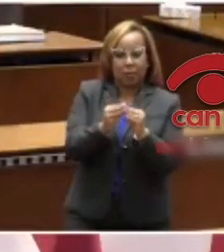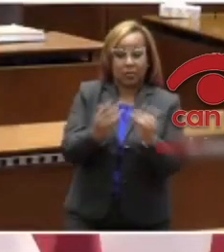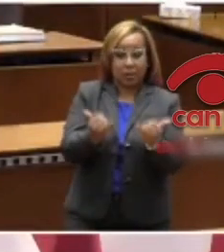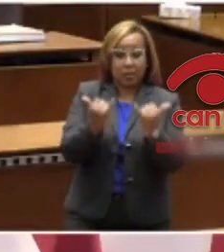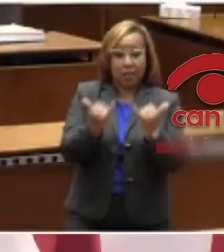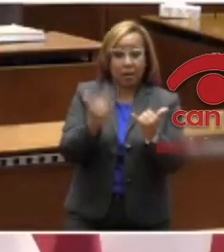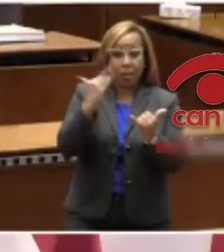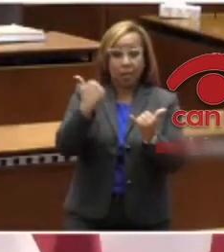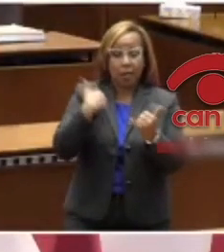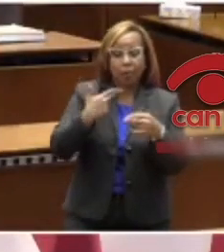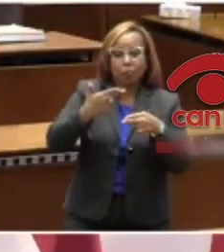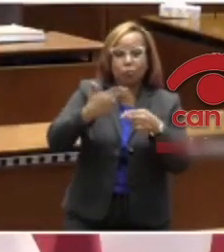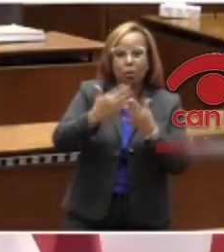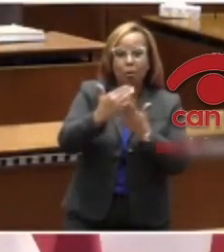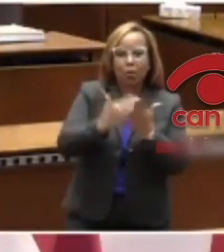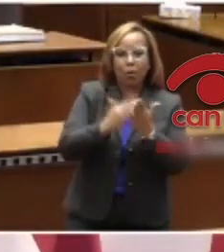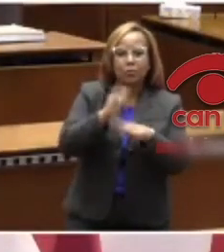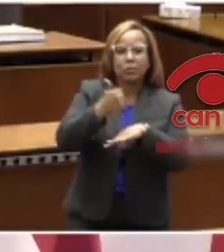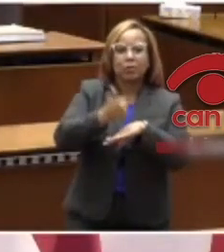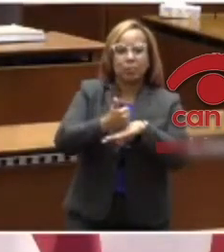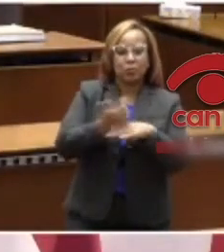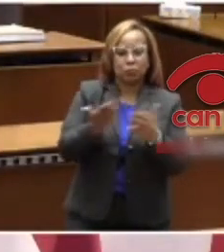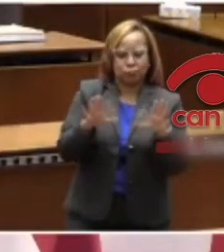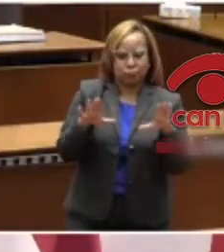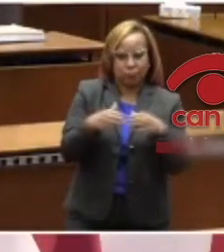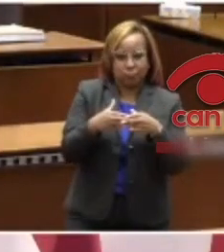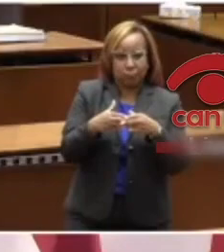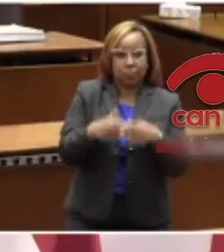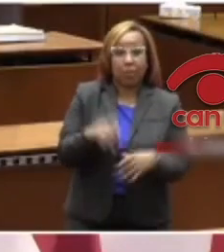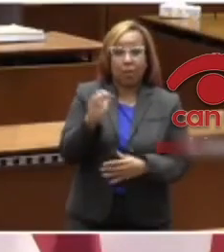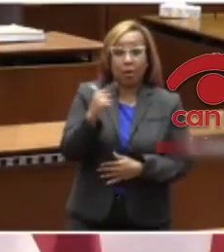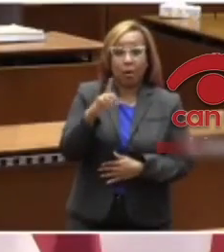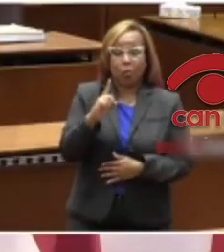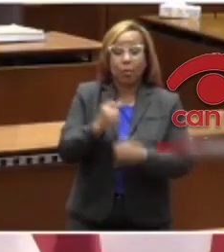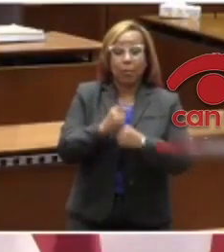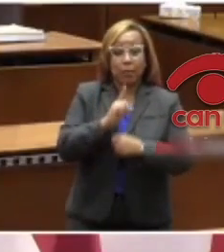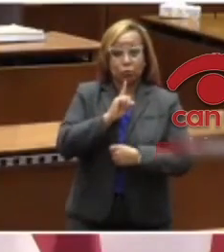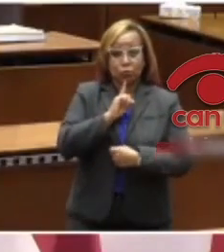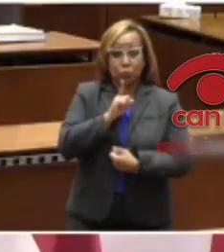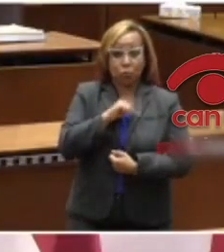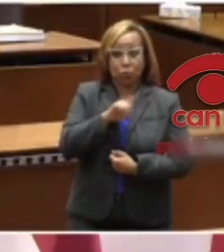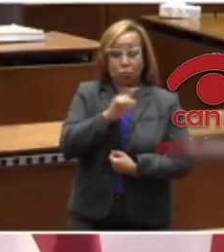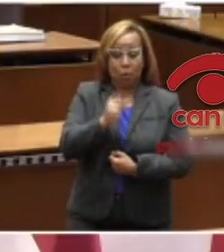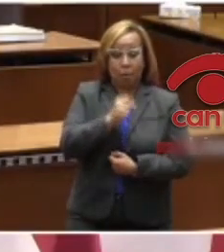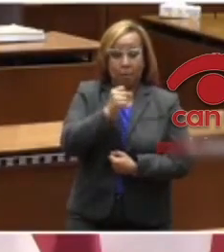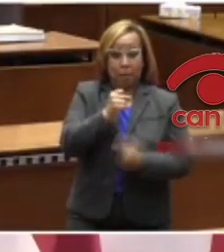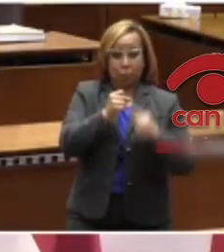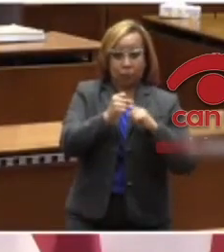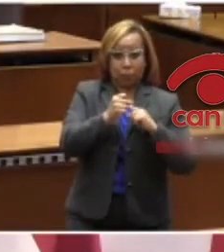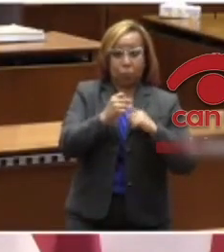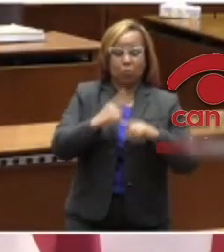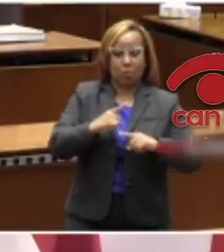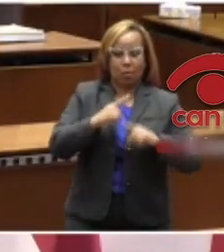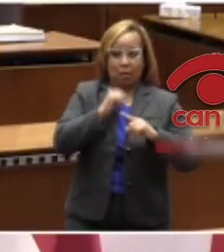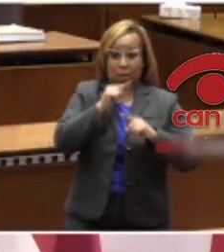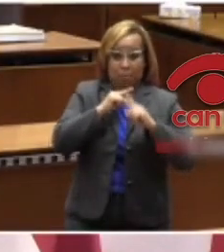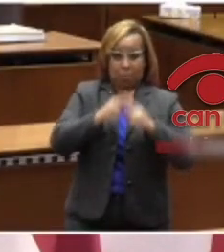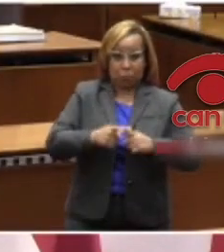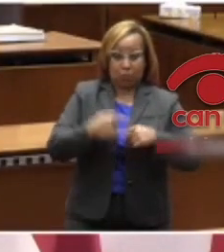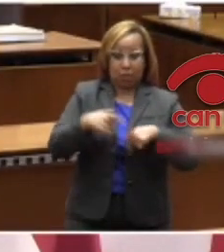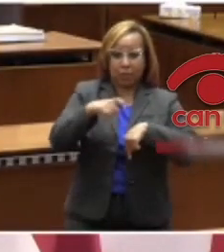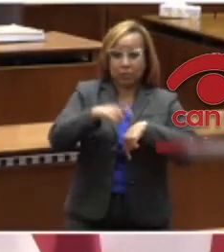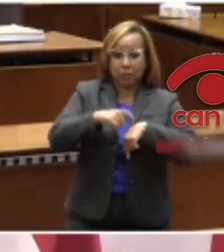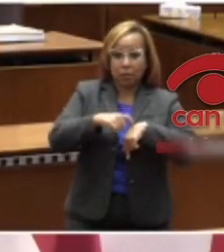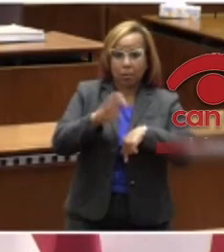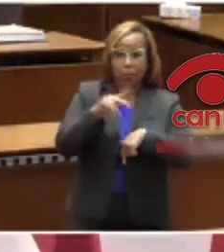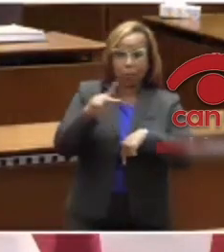will now have a roll call to establish quorum. Will the alderman please make sure your microphones are unmuted at the time